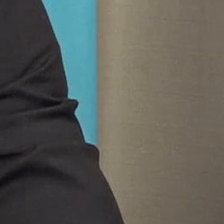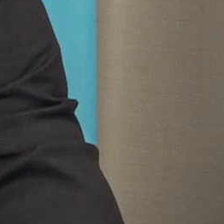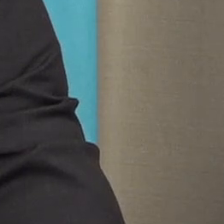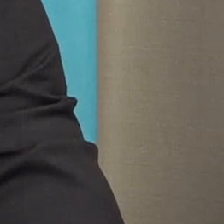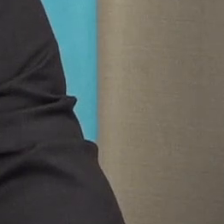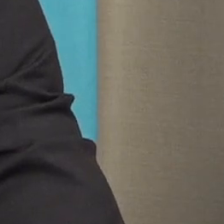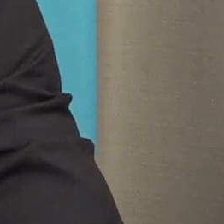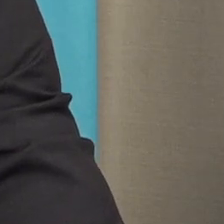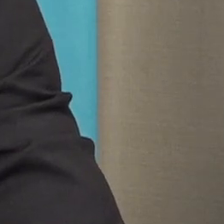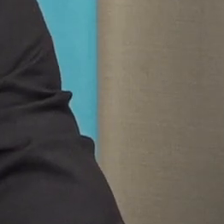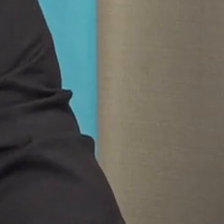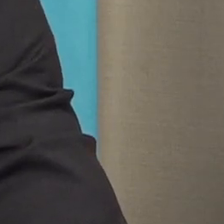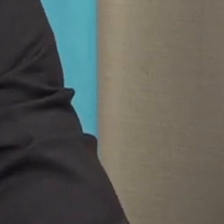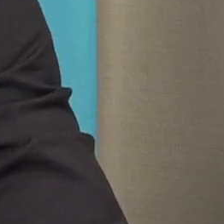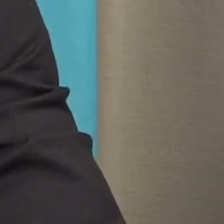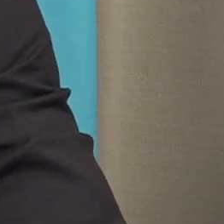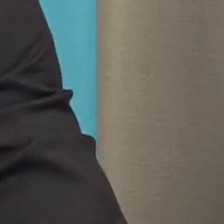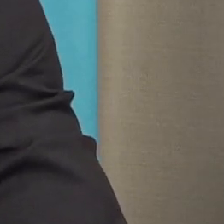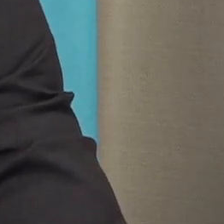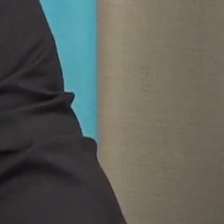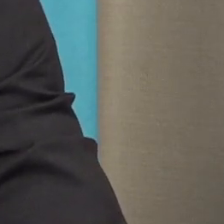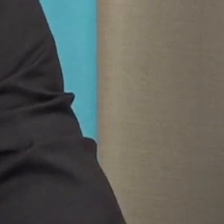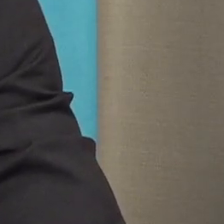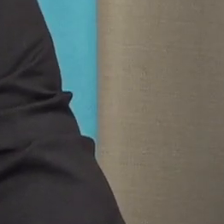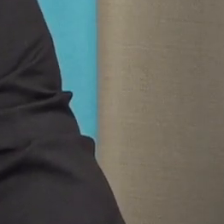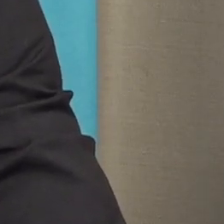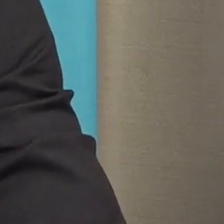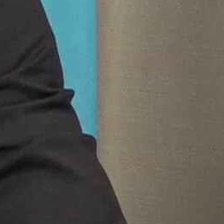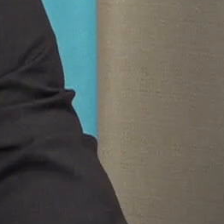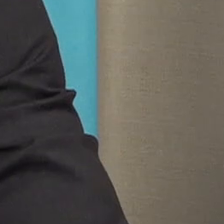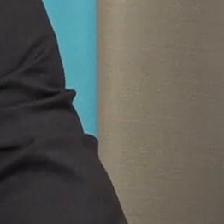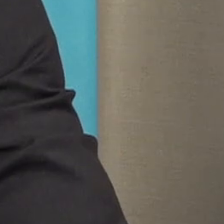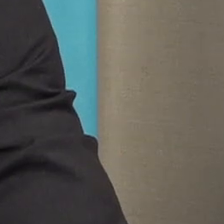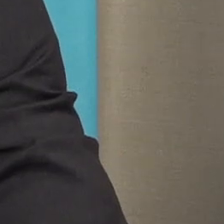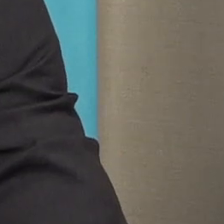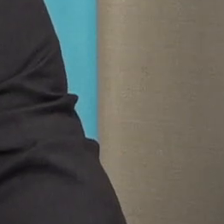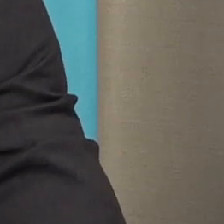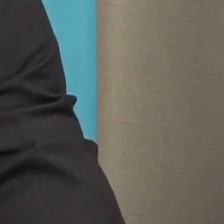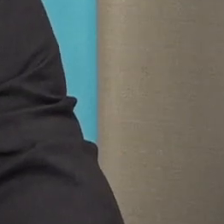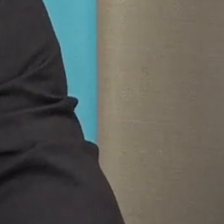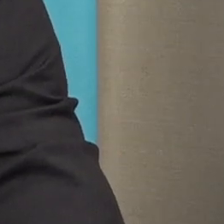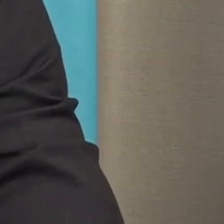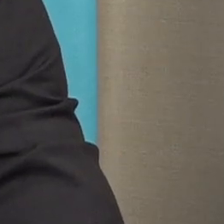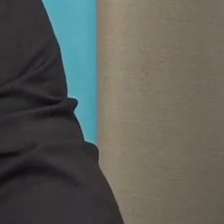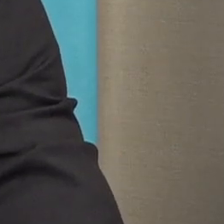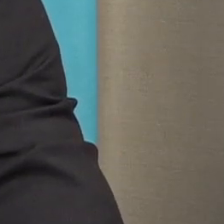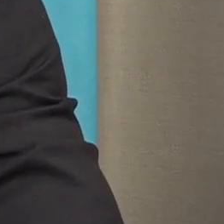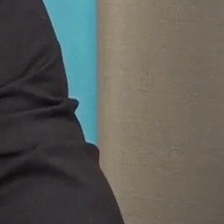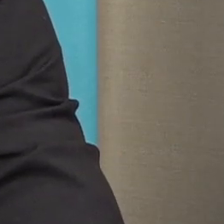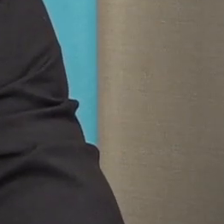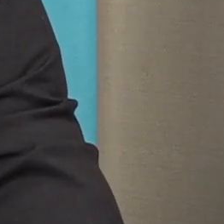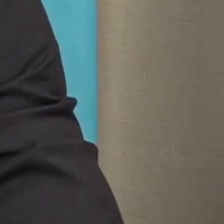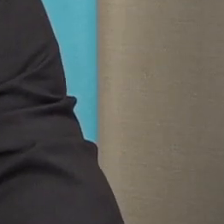it very clear in our party manifestos that the implementation of certain promises will